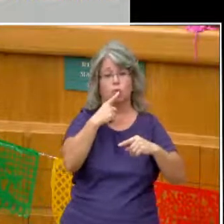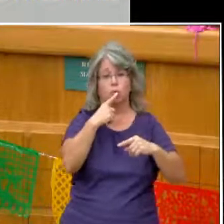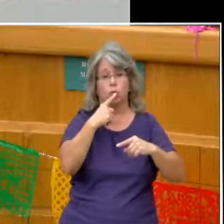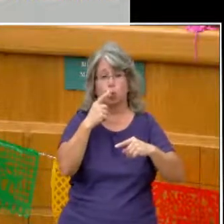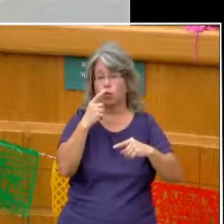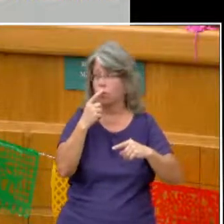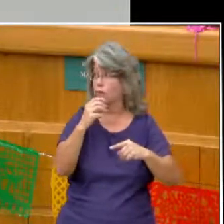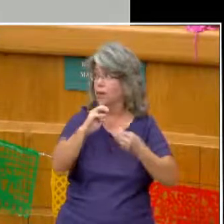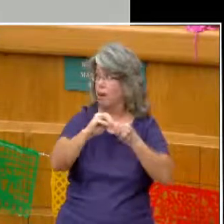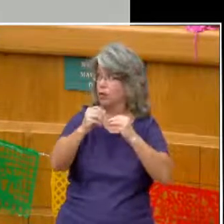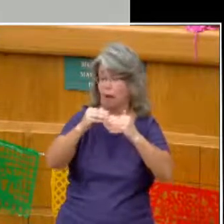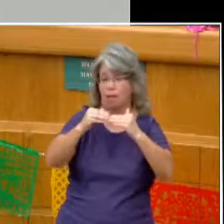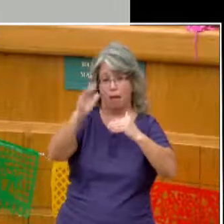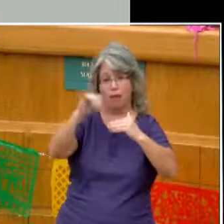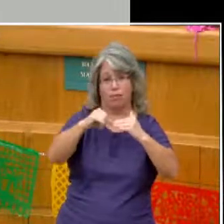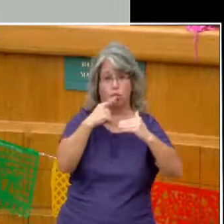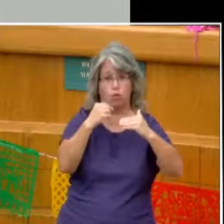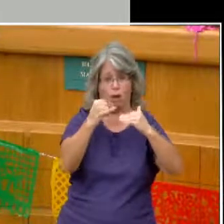risk.